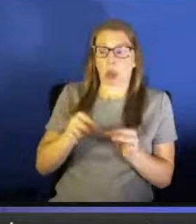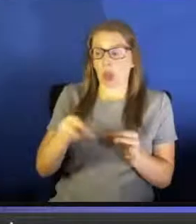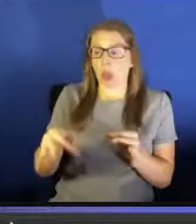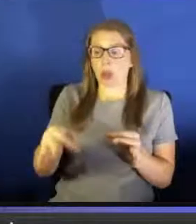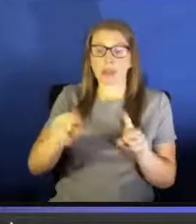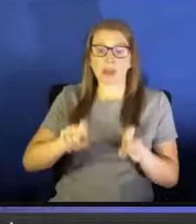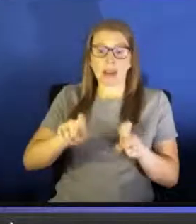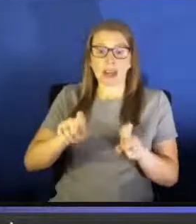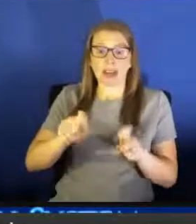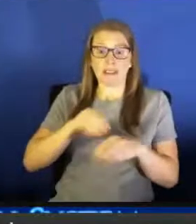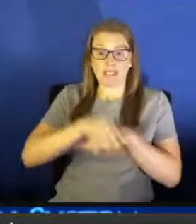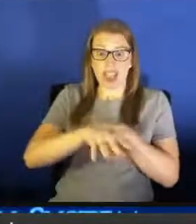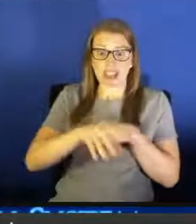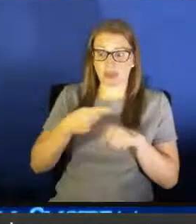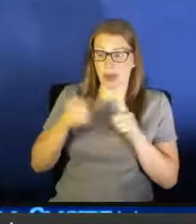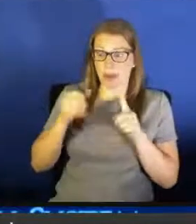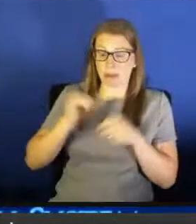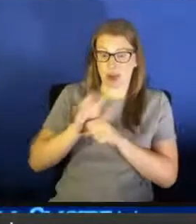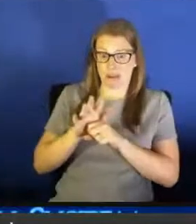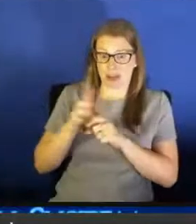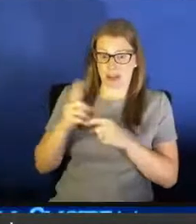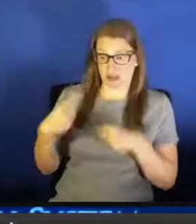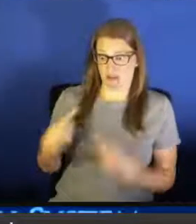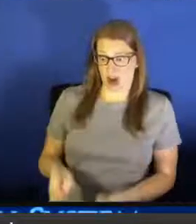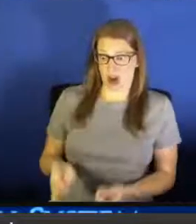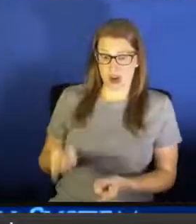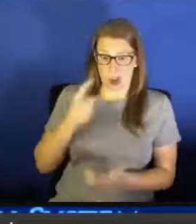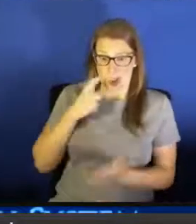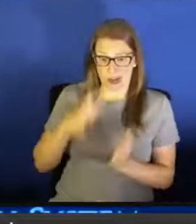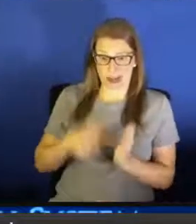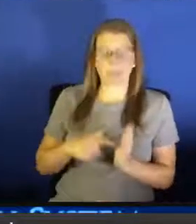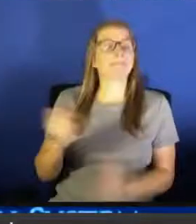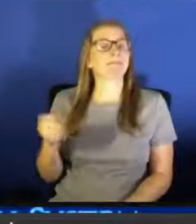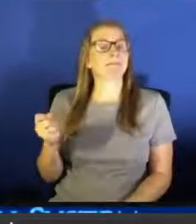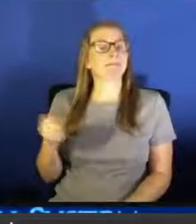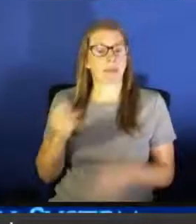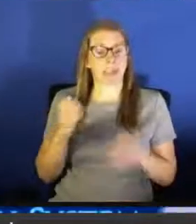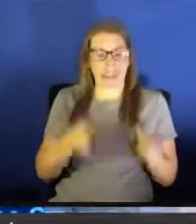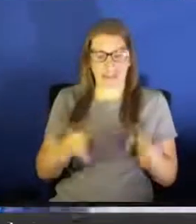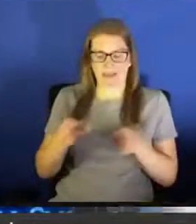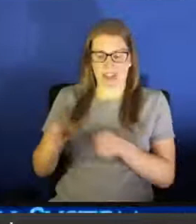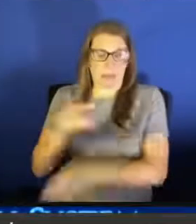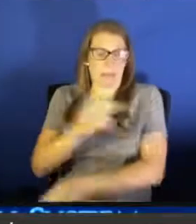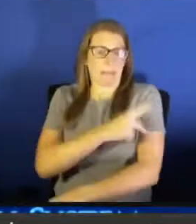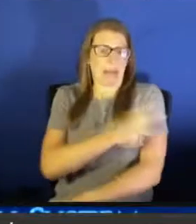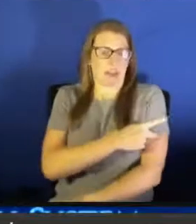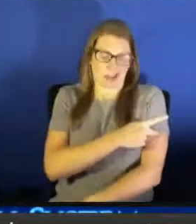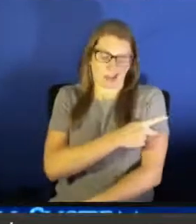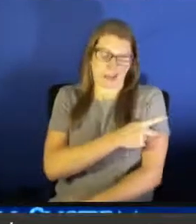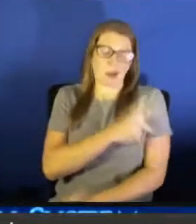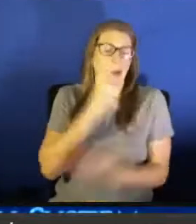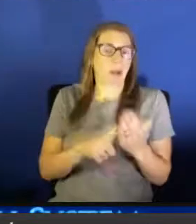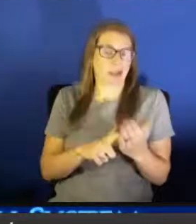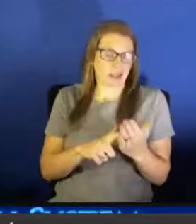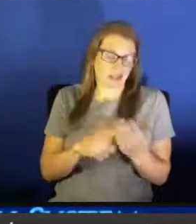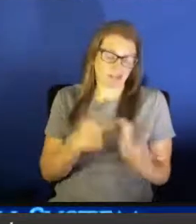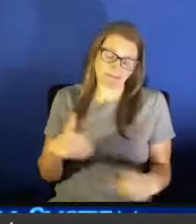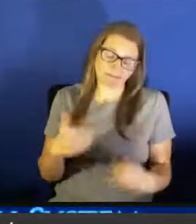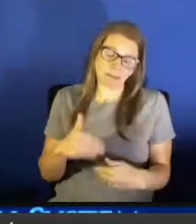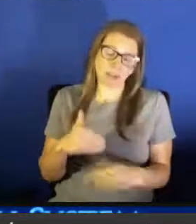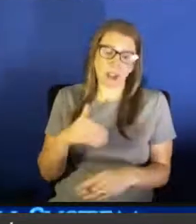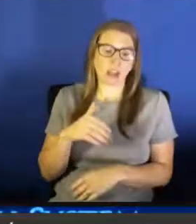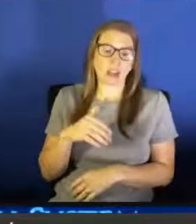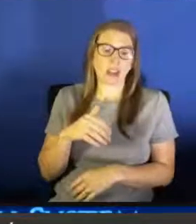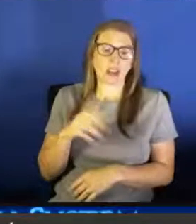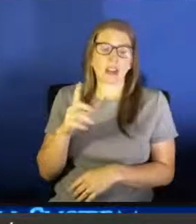so far? Yeah, I think certainly we are, and definitely on an individual basis. We'll see how it sort of defines the rest of the population later on. But